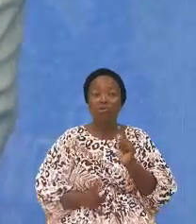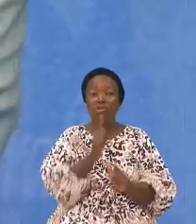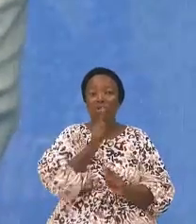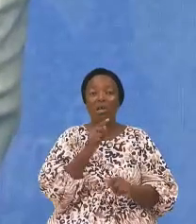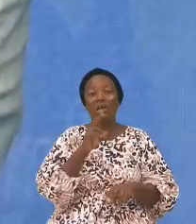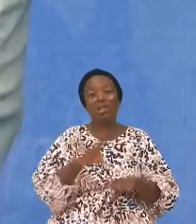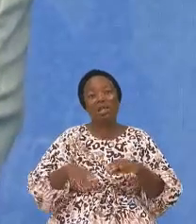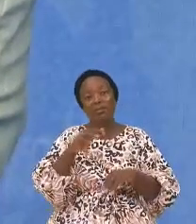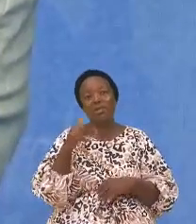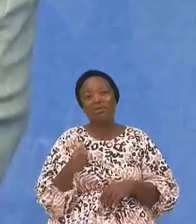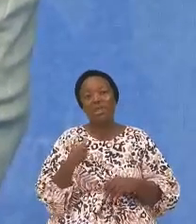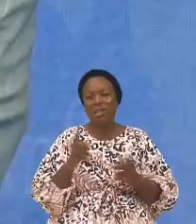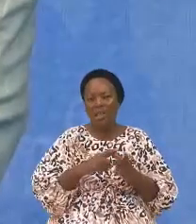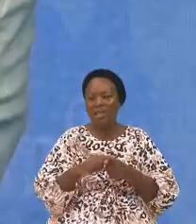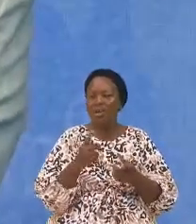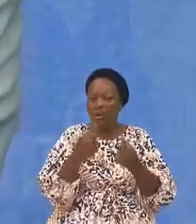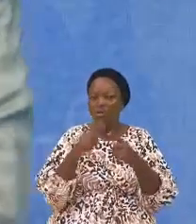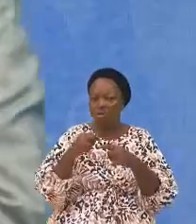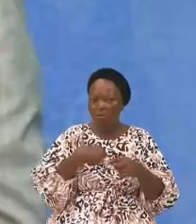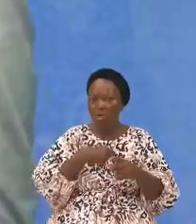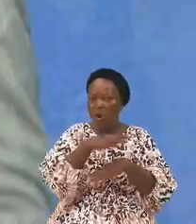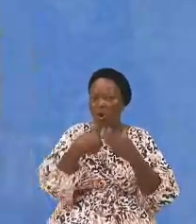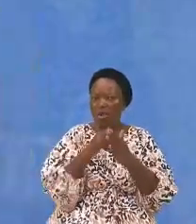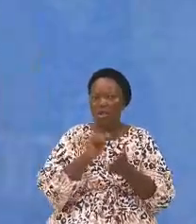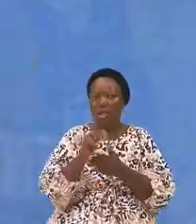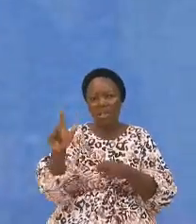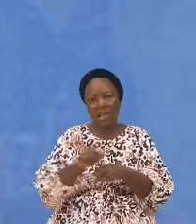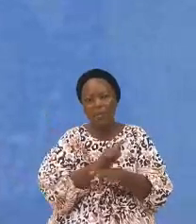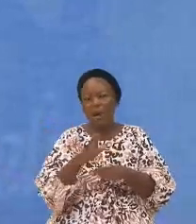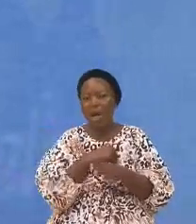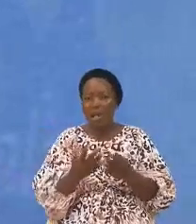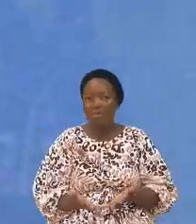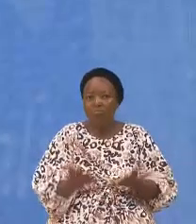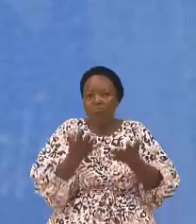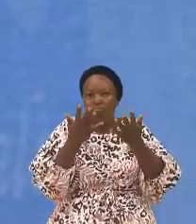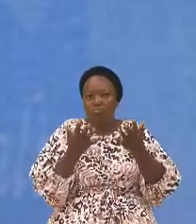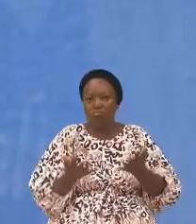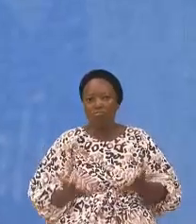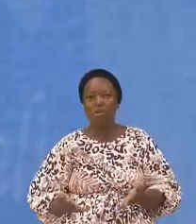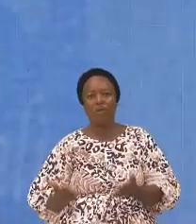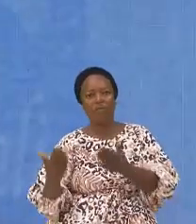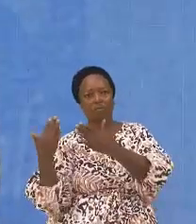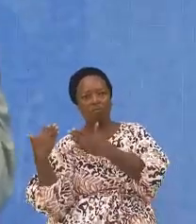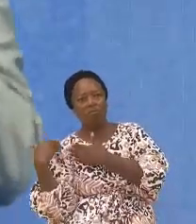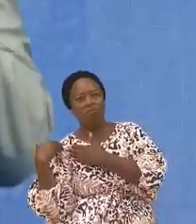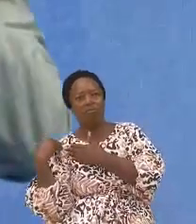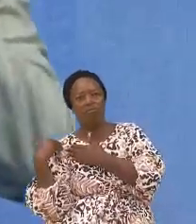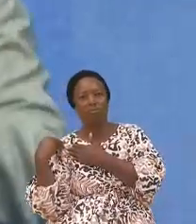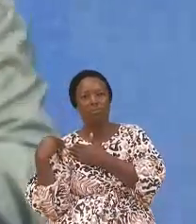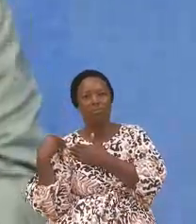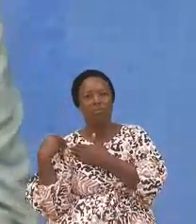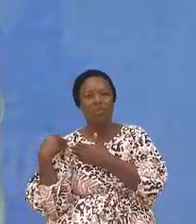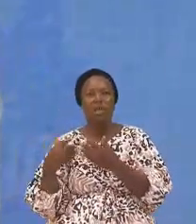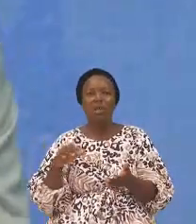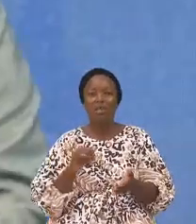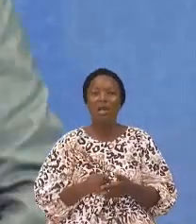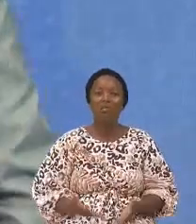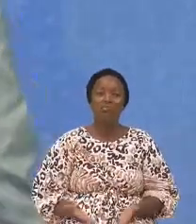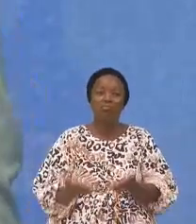power greater and stronger than themselves. Come unto me, all ye that labor and are